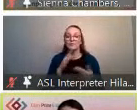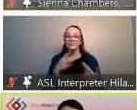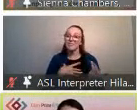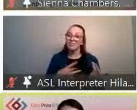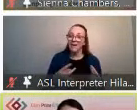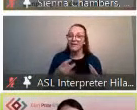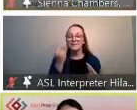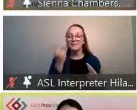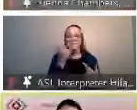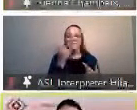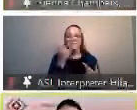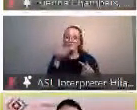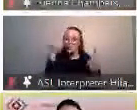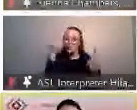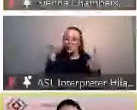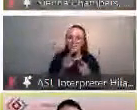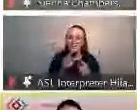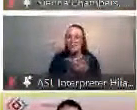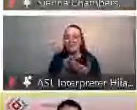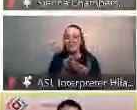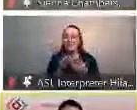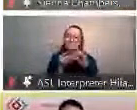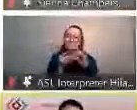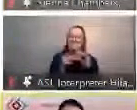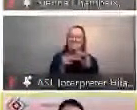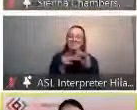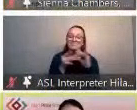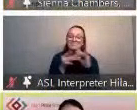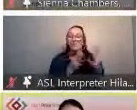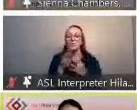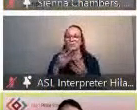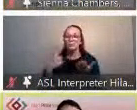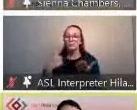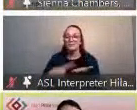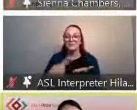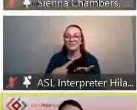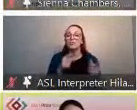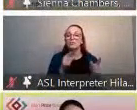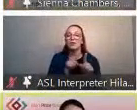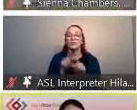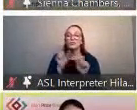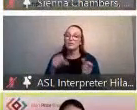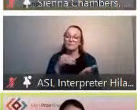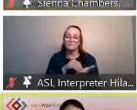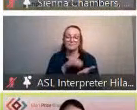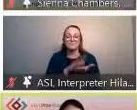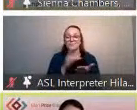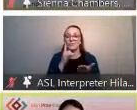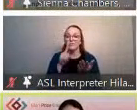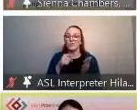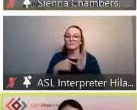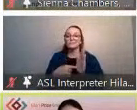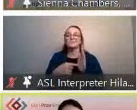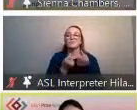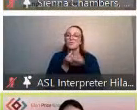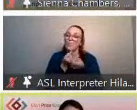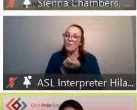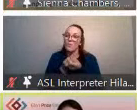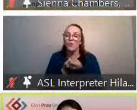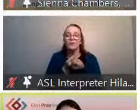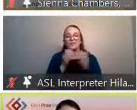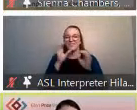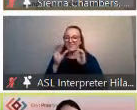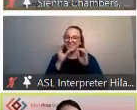colleagues are saying in the discourse. And you can also reply to indicate support and really just generate a conversation in that channel as